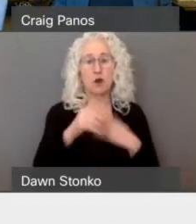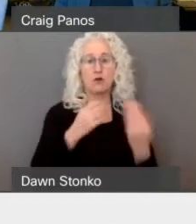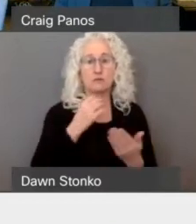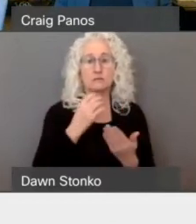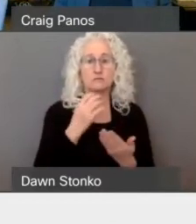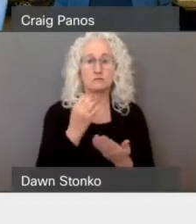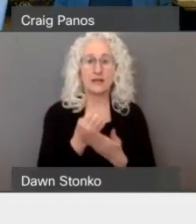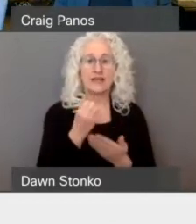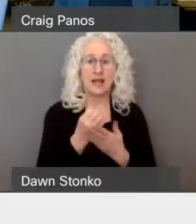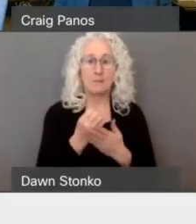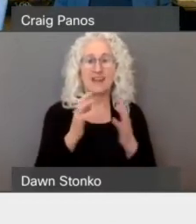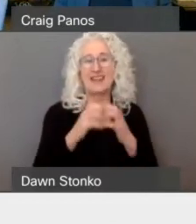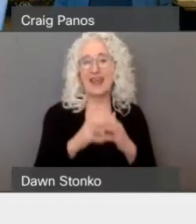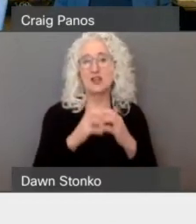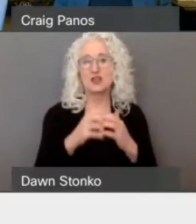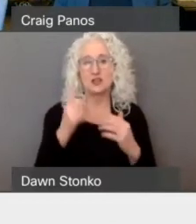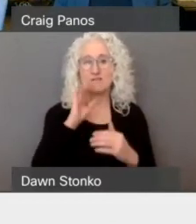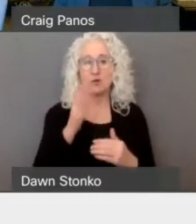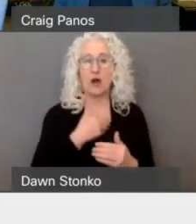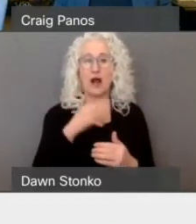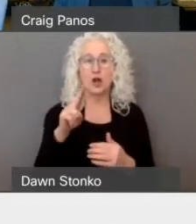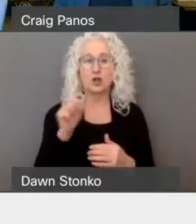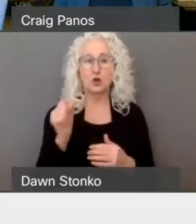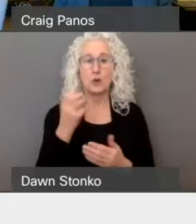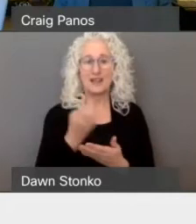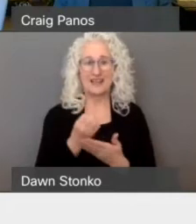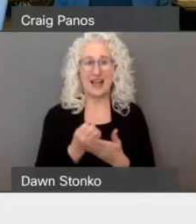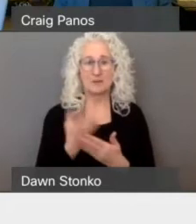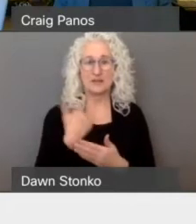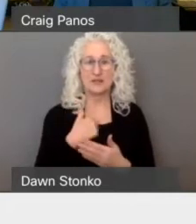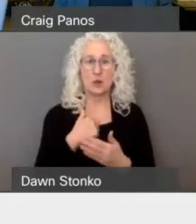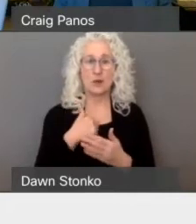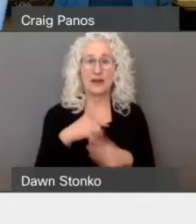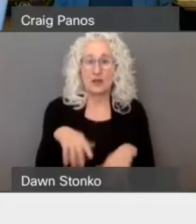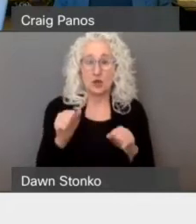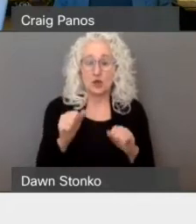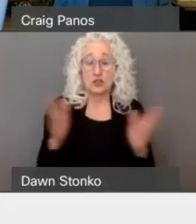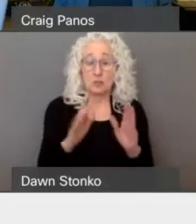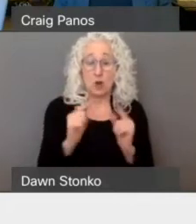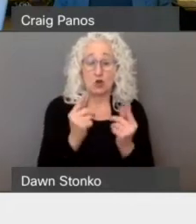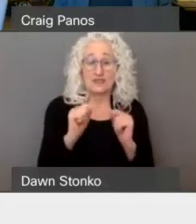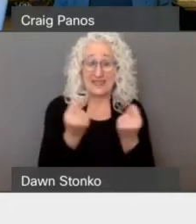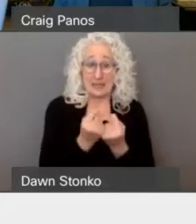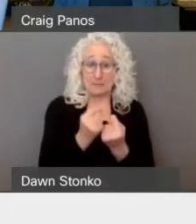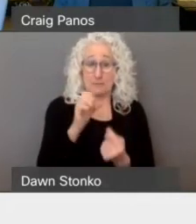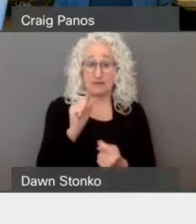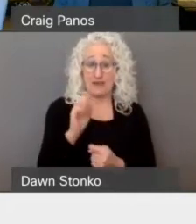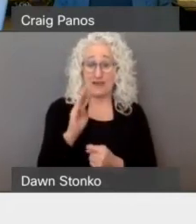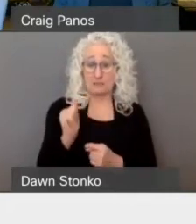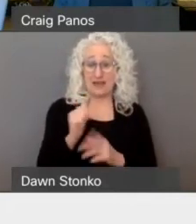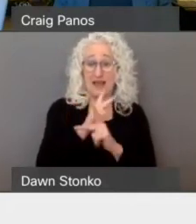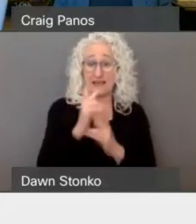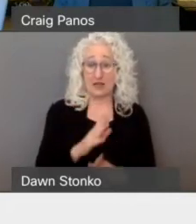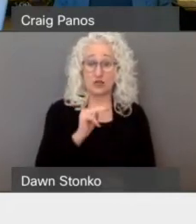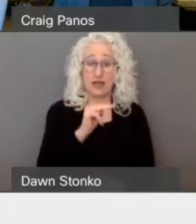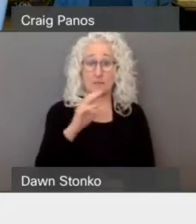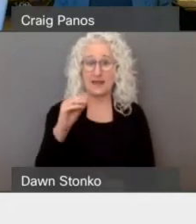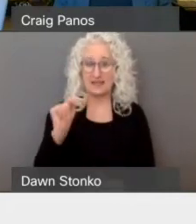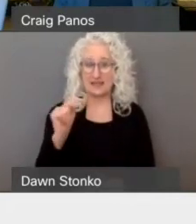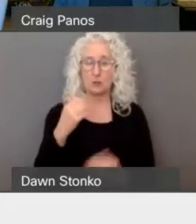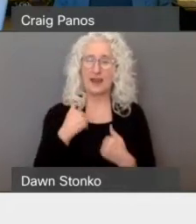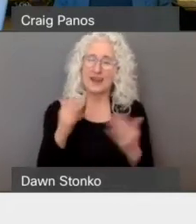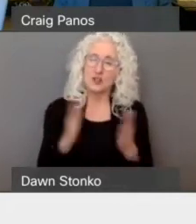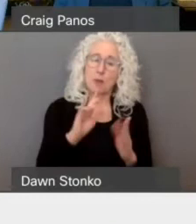engine for the U.S. economy. So we took a small team of SBA lenders at MNT. We had a small team of about